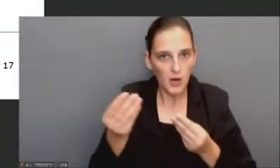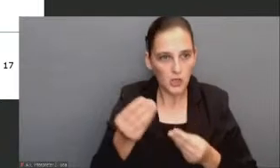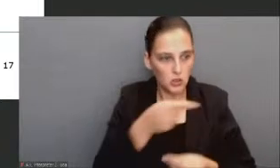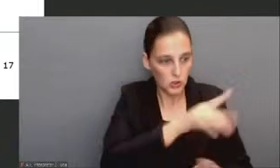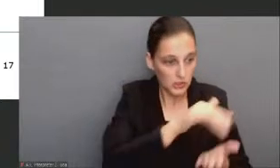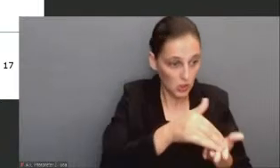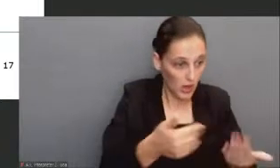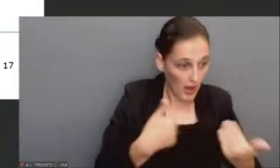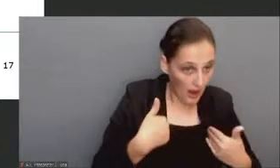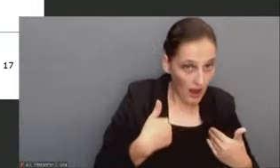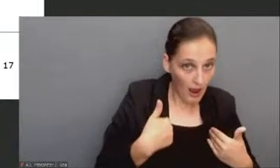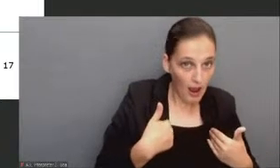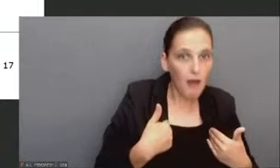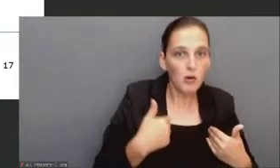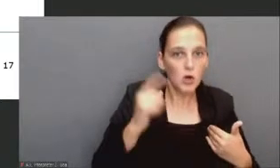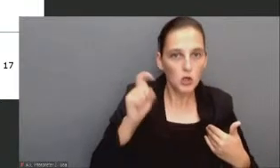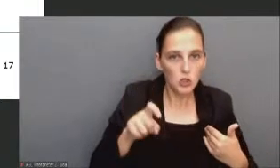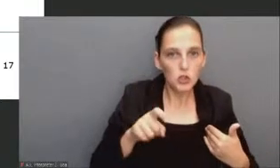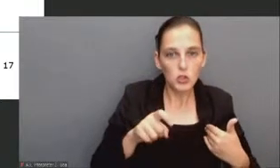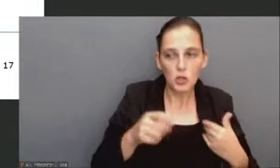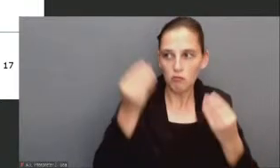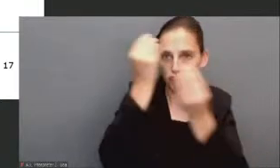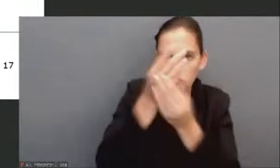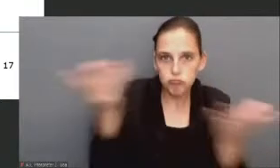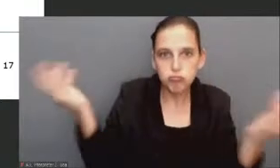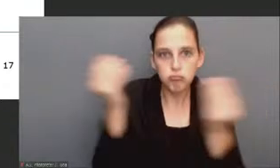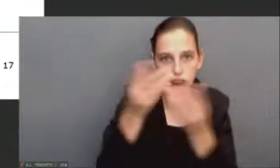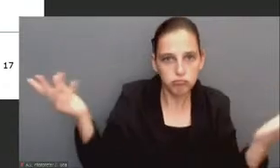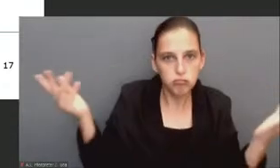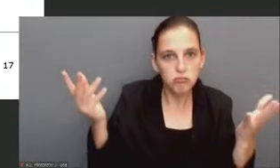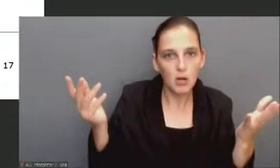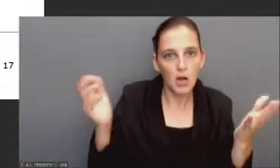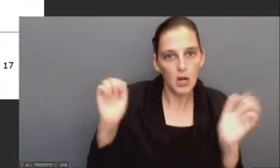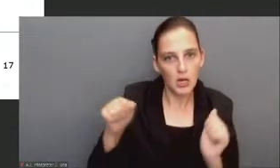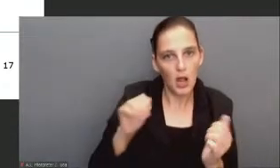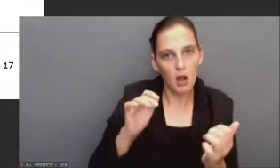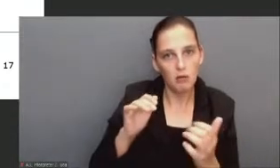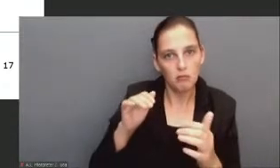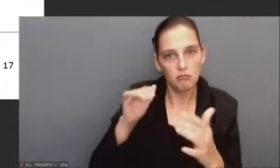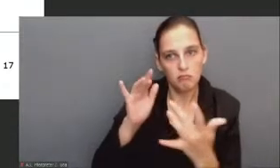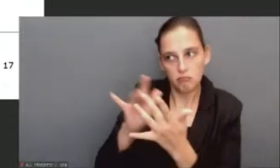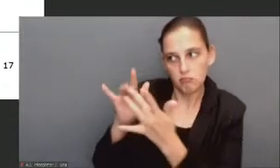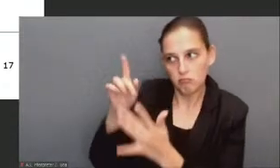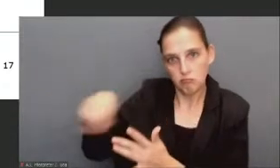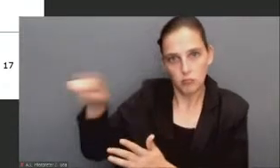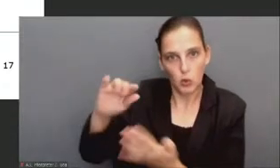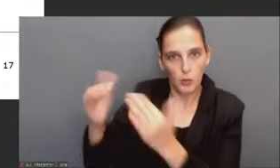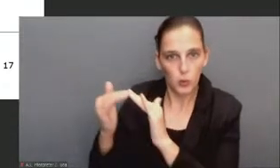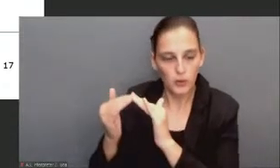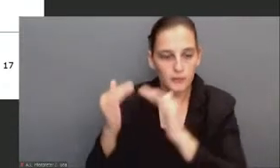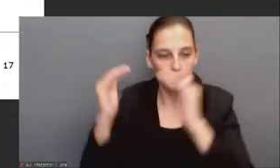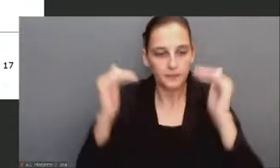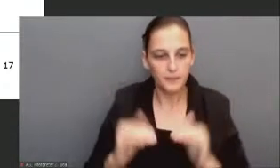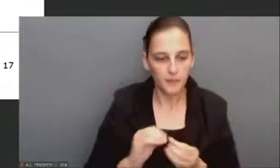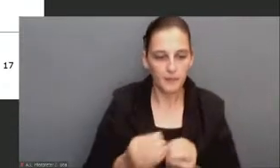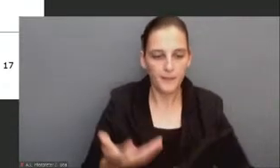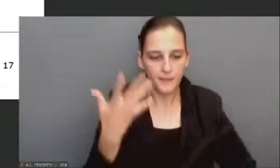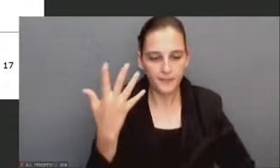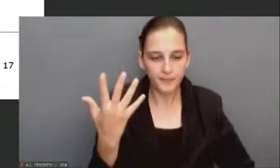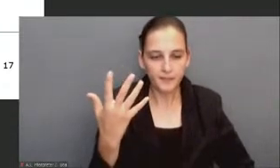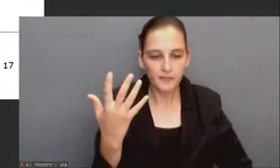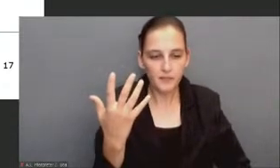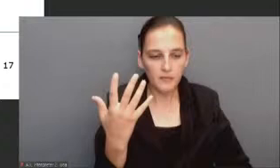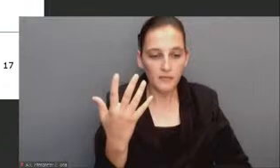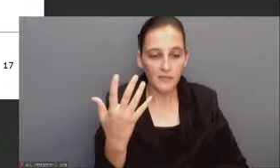providers so that we can expand access to marginalized populations. Number five is safety net clinics lack the funding